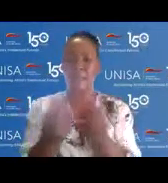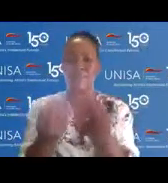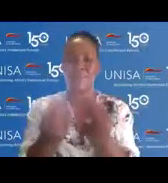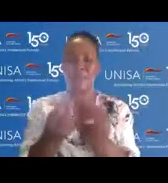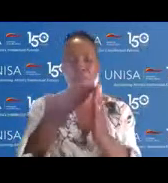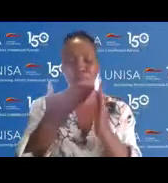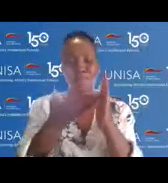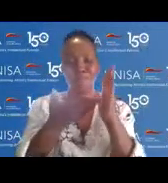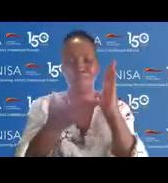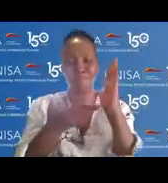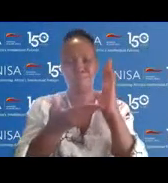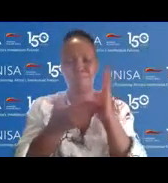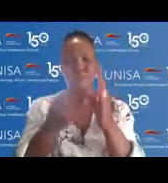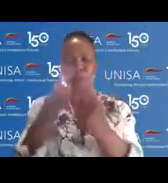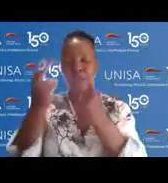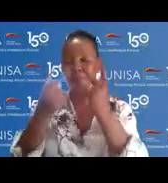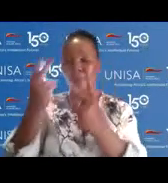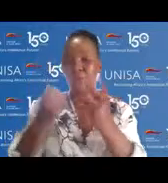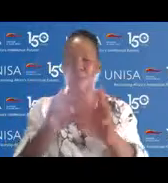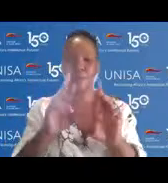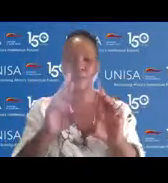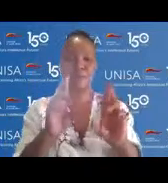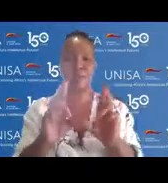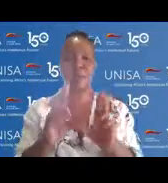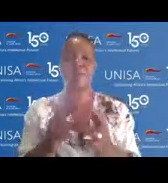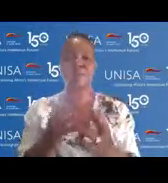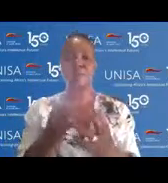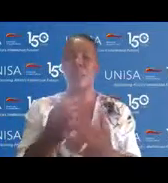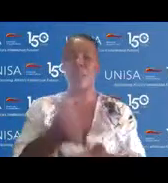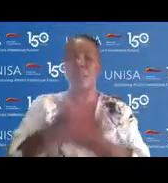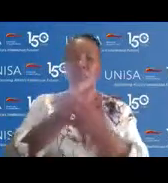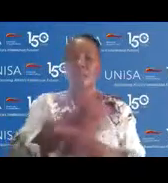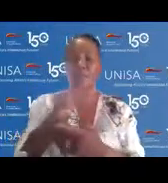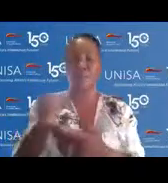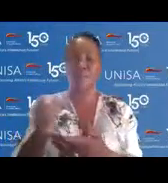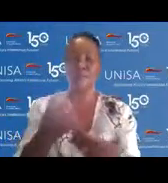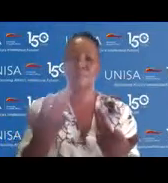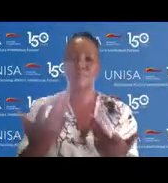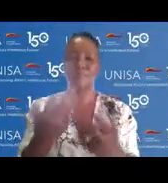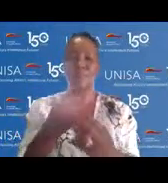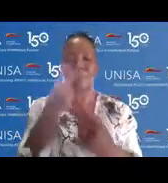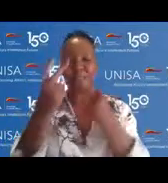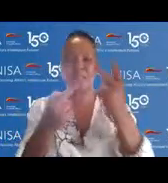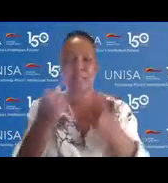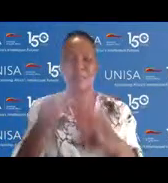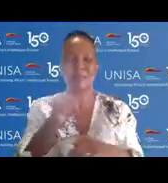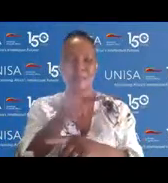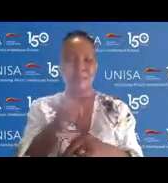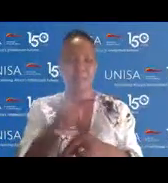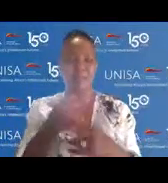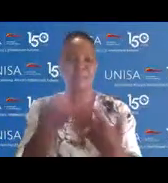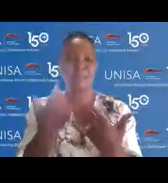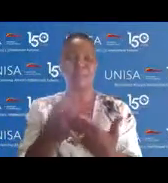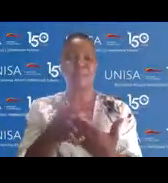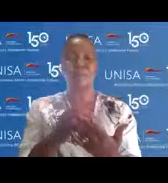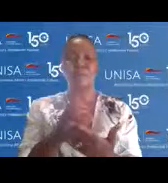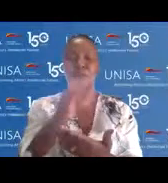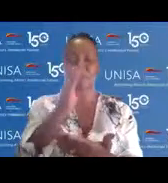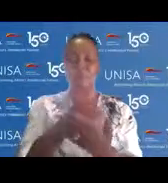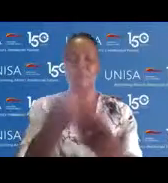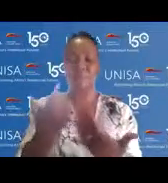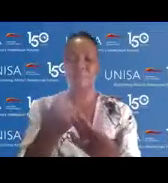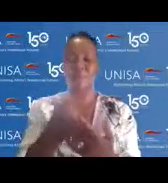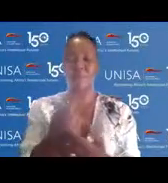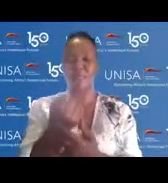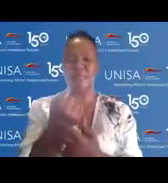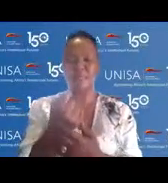So hopefully this is totally new to you guys, so you can actually see, but hey, this is actually quite fun. Let's just get a little bit used to my